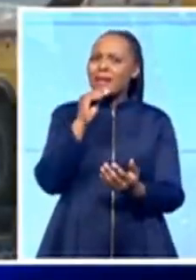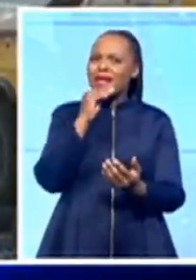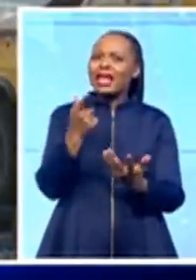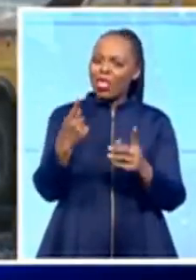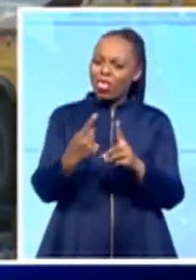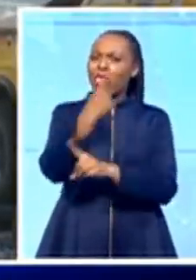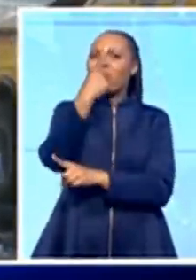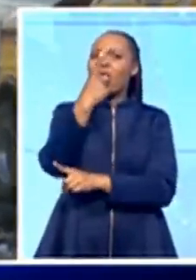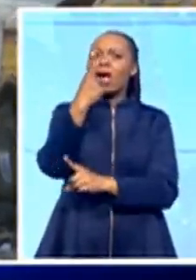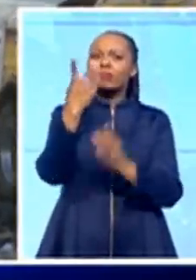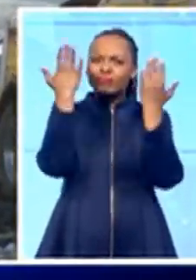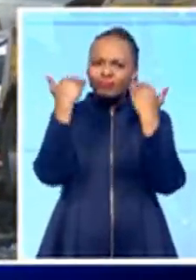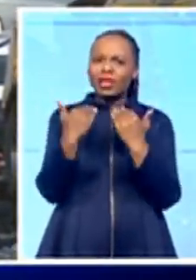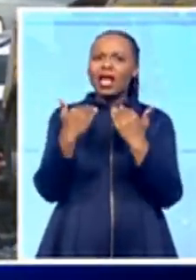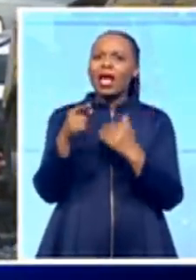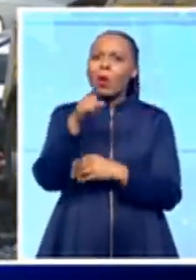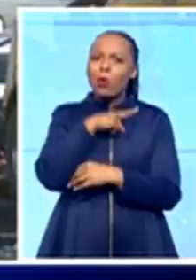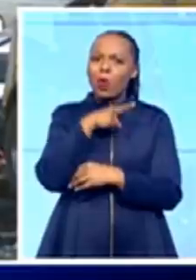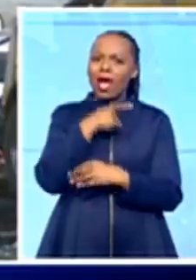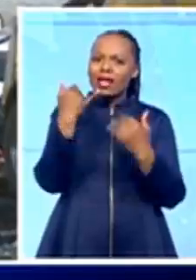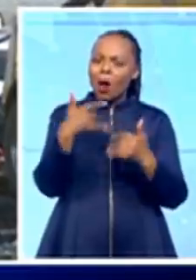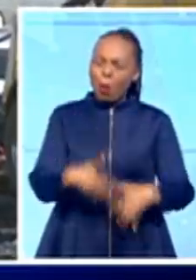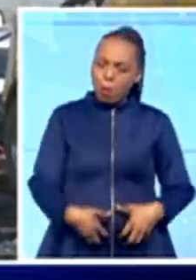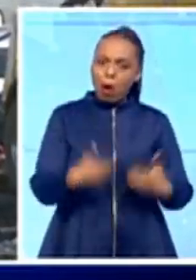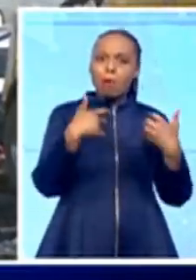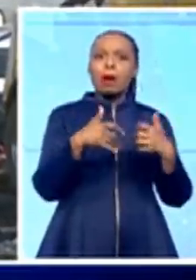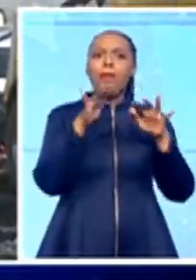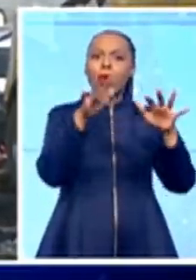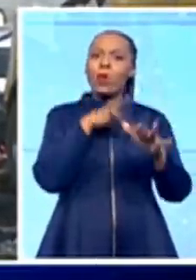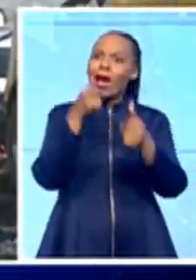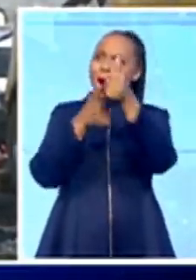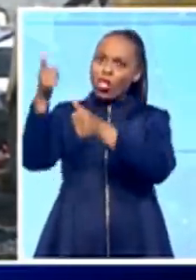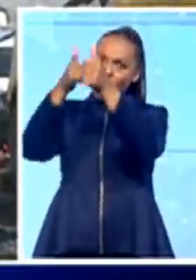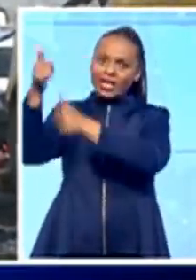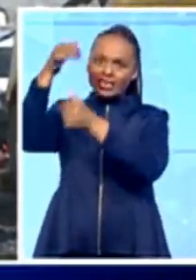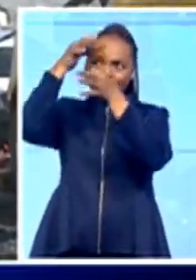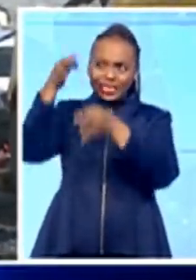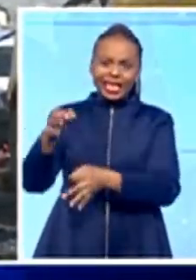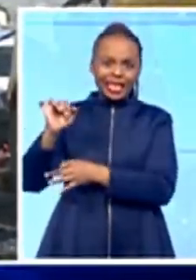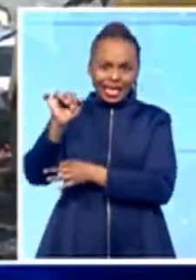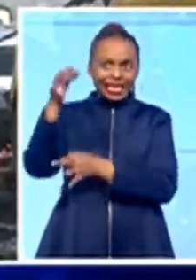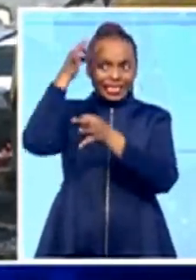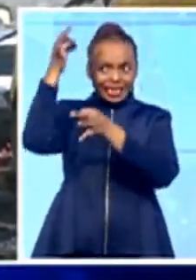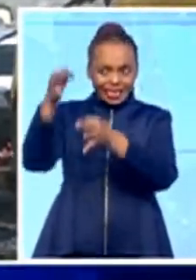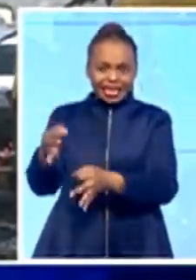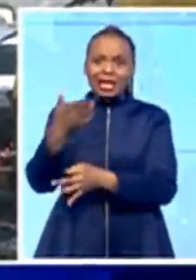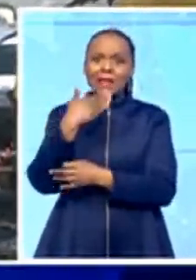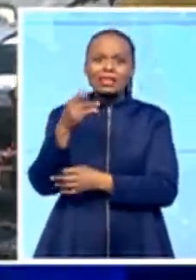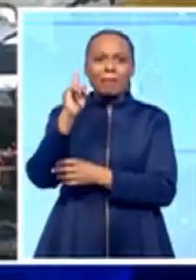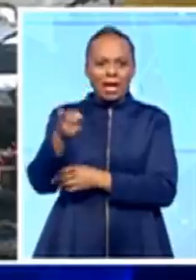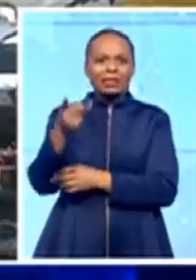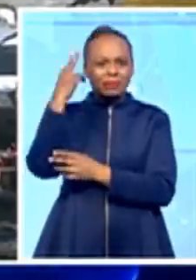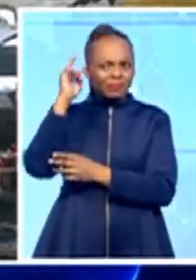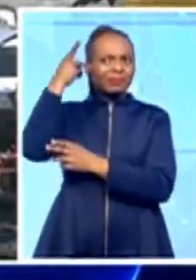by the authorities. We call upon the authorities to desist with their violent sentence. We call upon